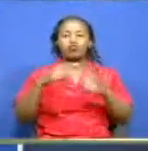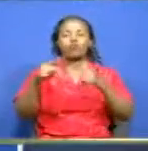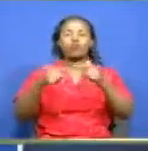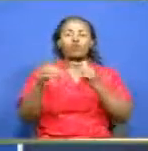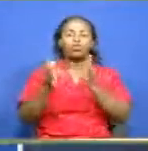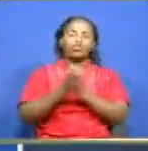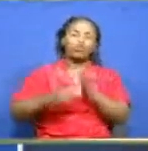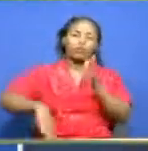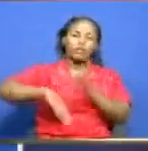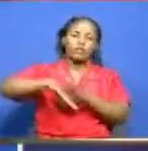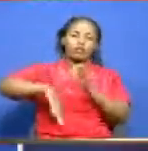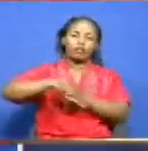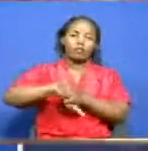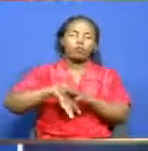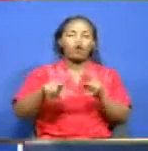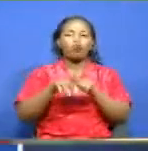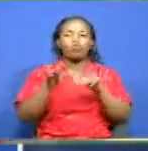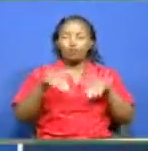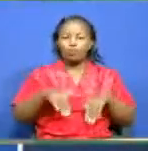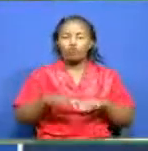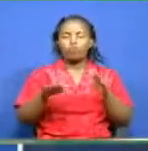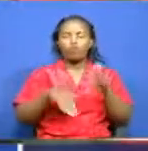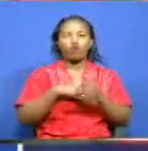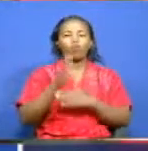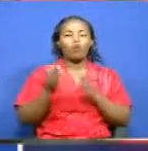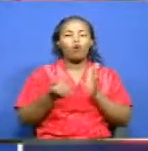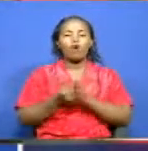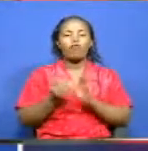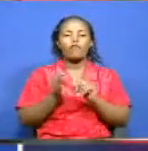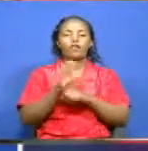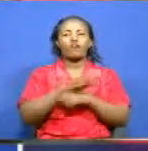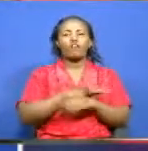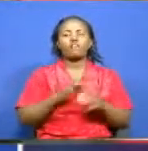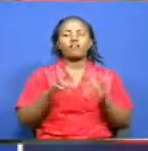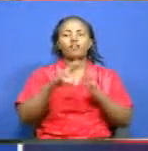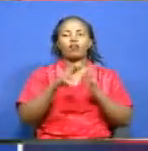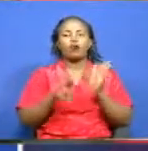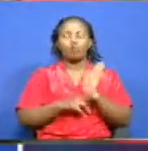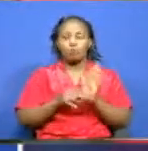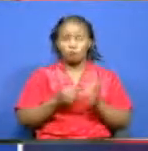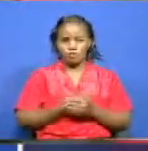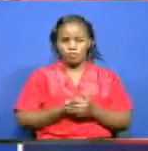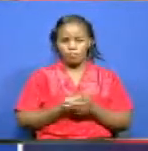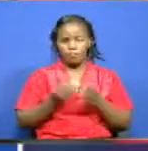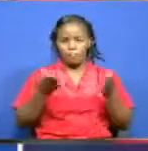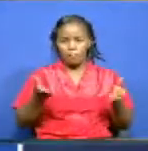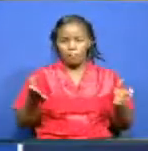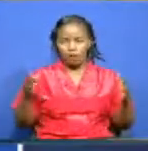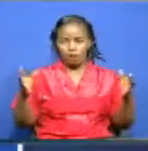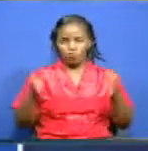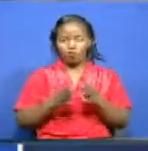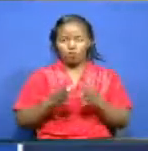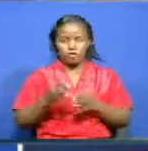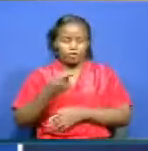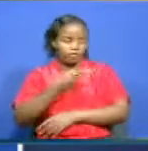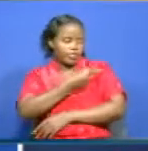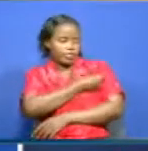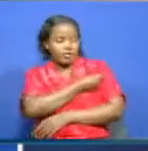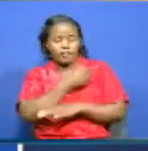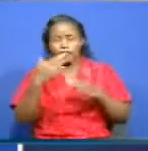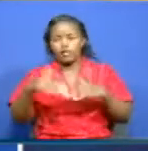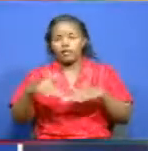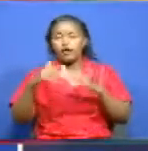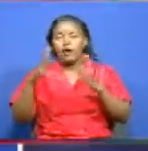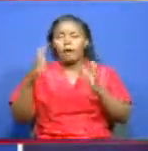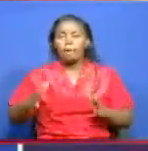are put in place to curb the spread of the virus. Currently, the Federation is vaccinating the league players and officials, with players who intend